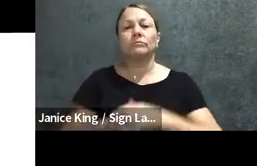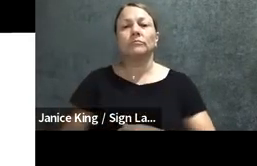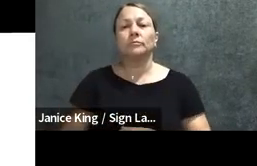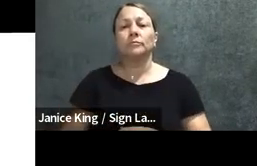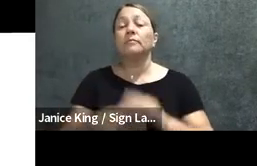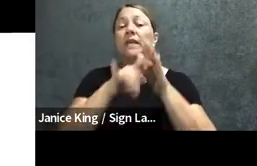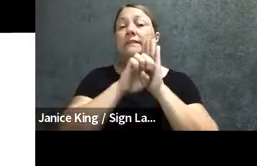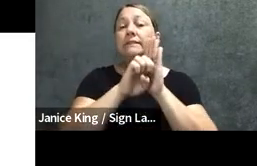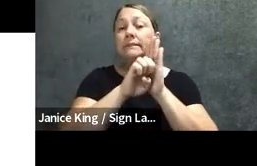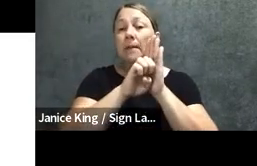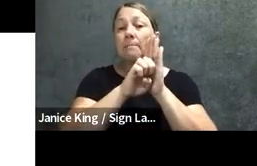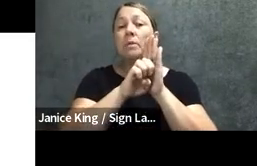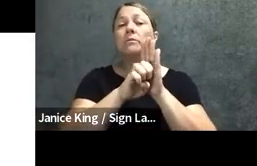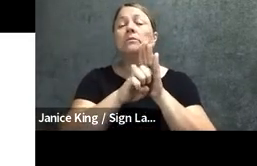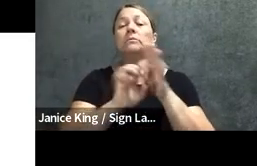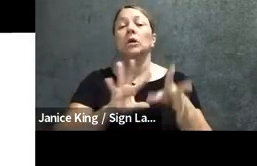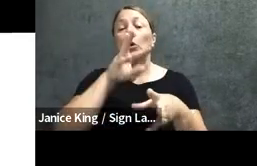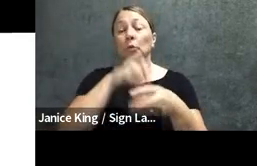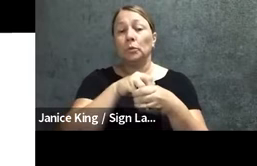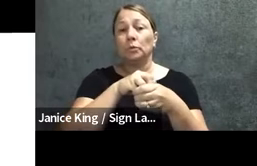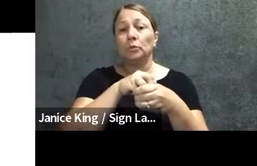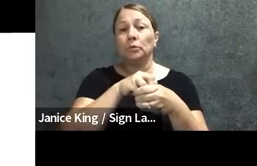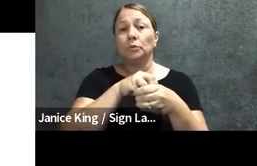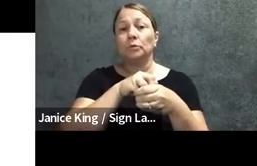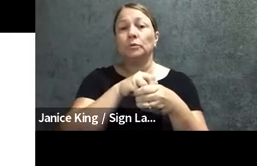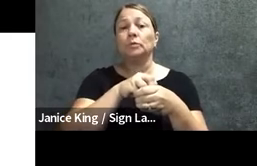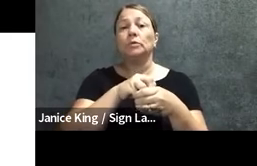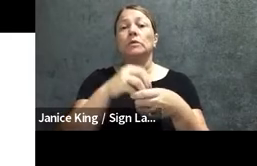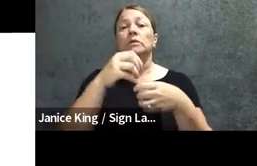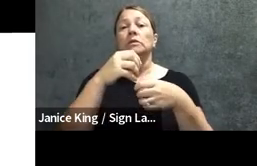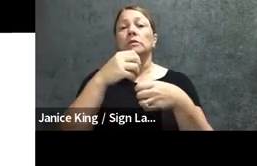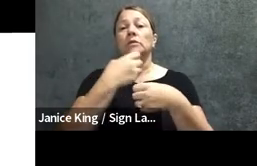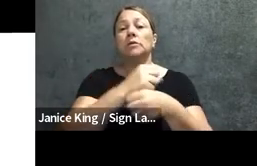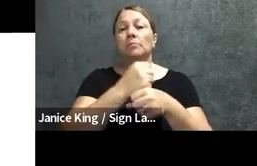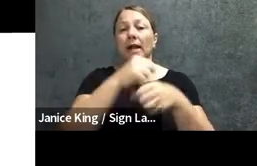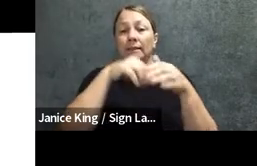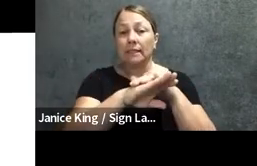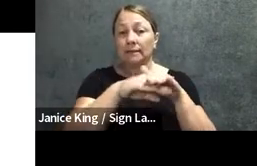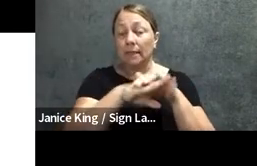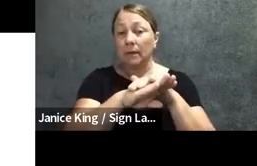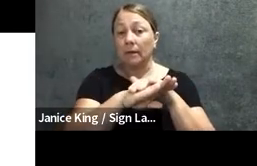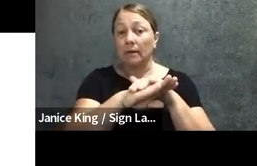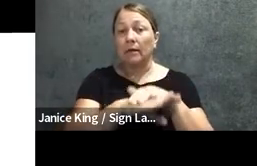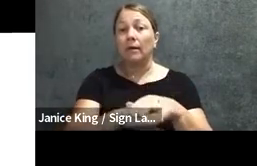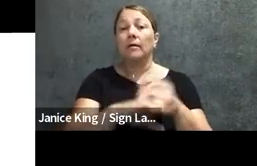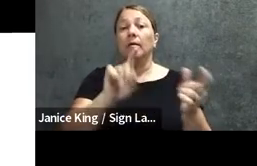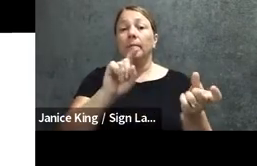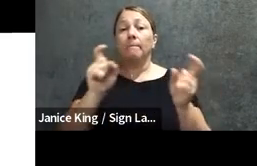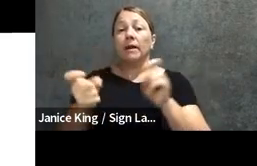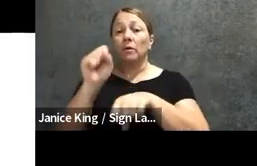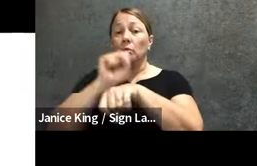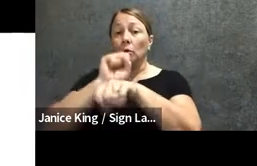Examples of accommodations include, but they're not limited to, making existing facilities accessible, modifying a work